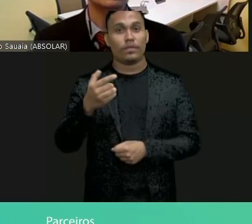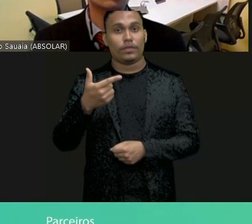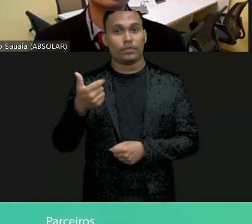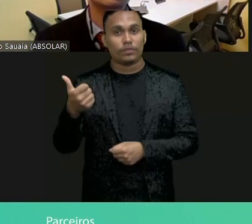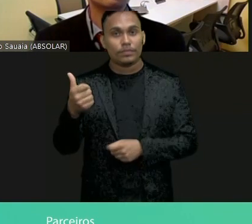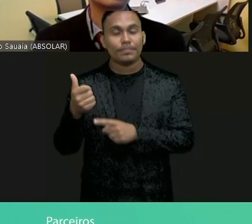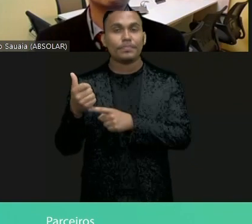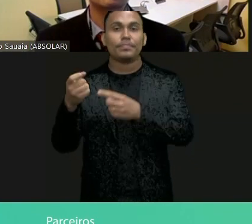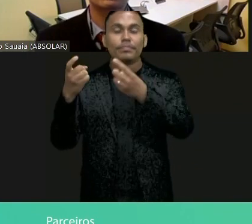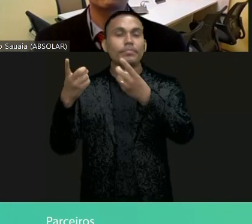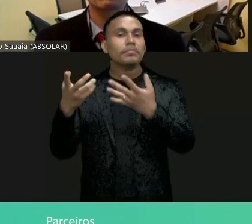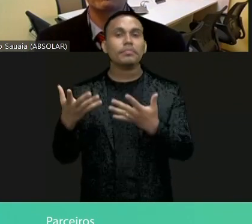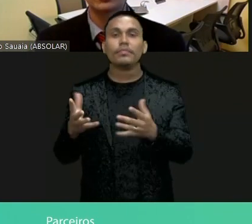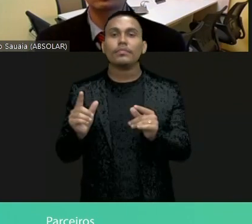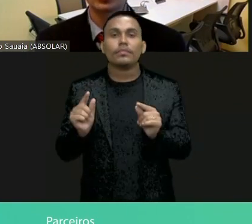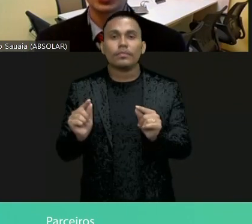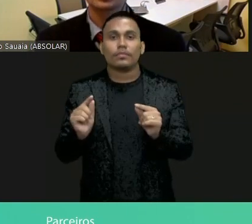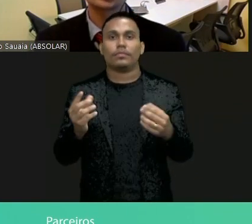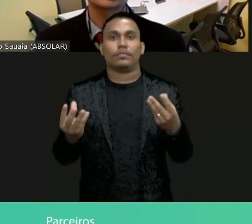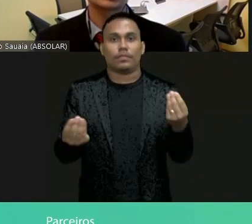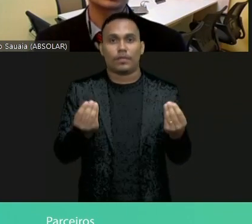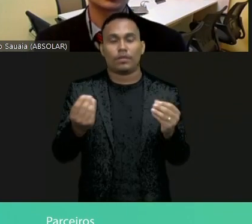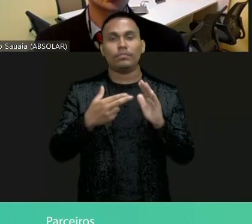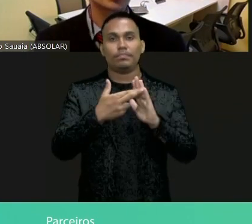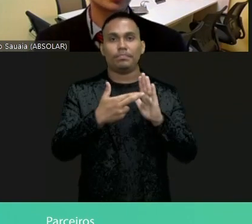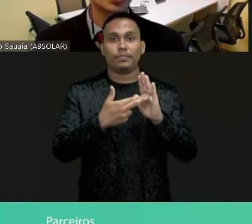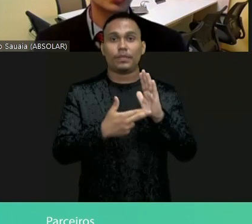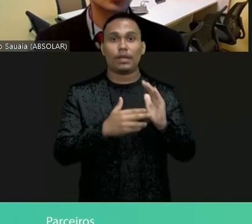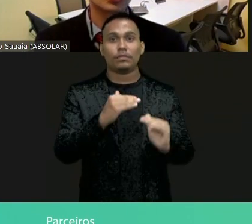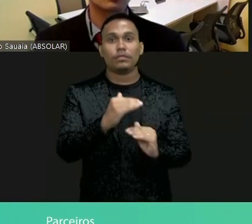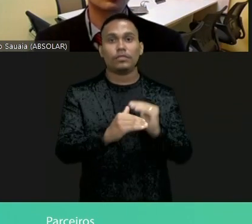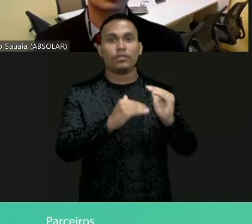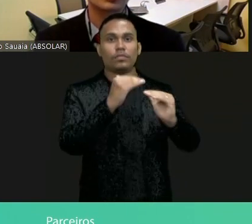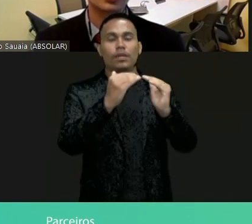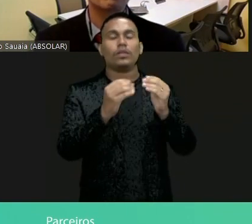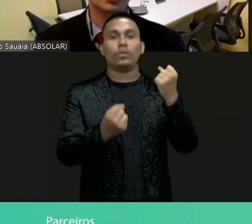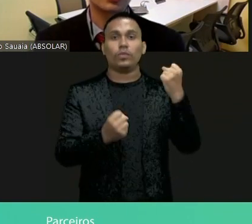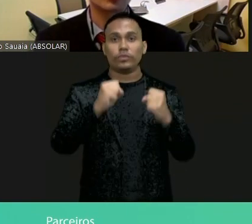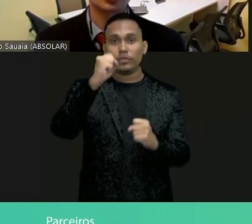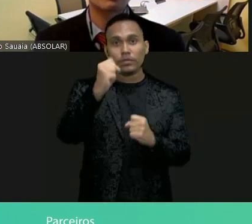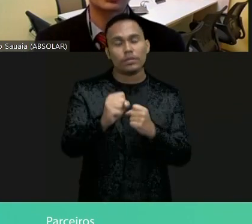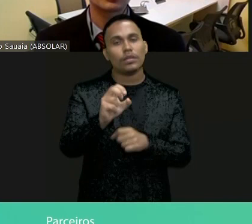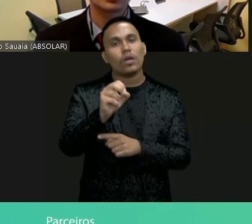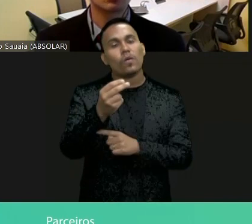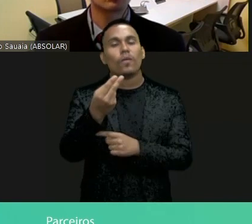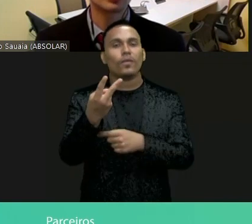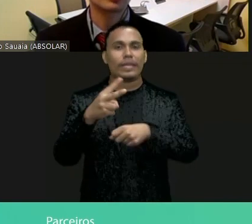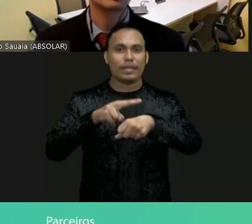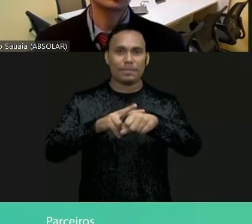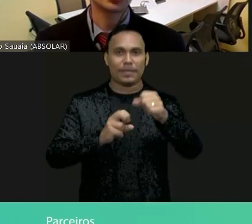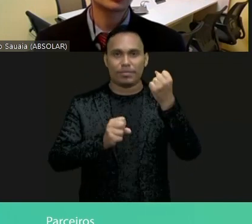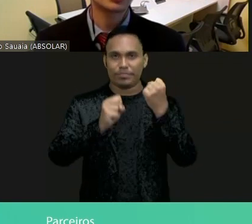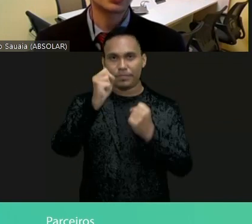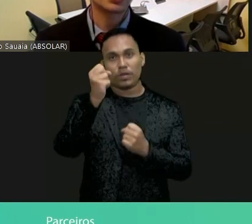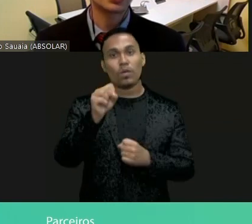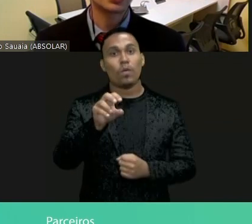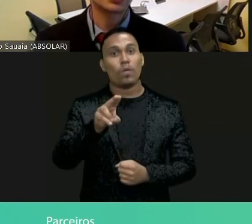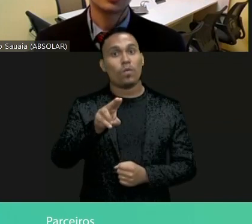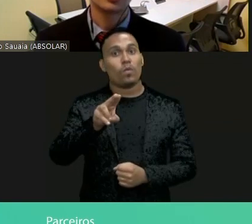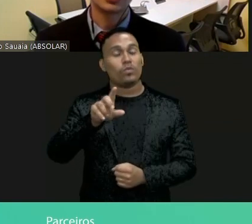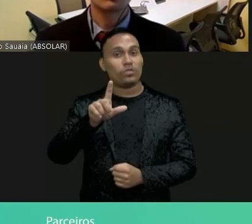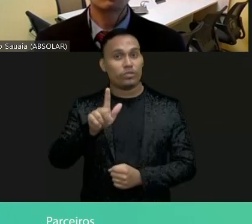2021 that established conditions for the development of hybrid